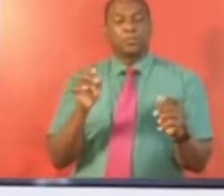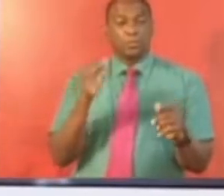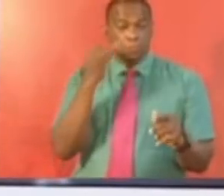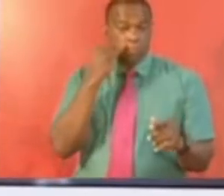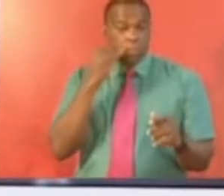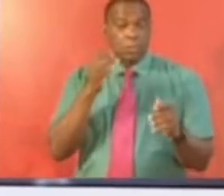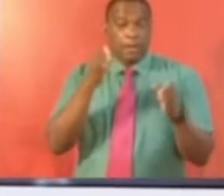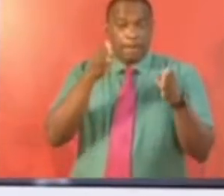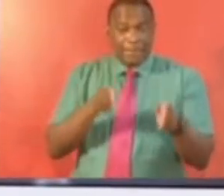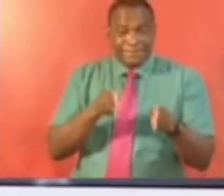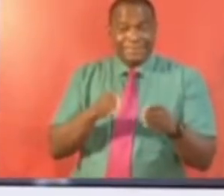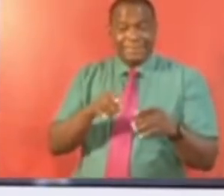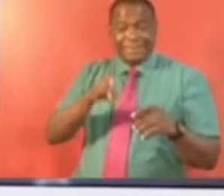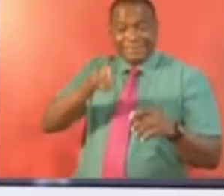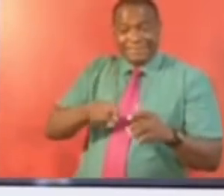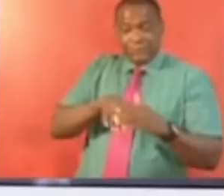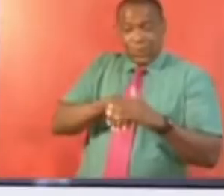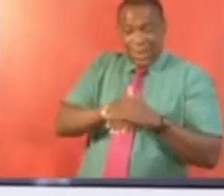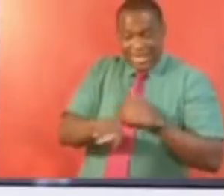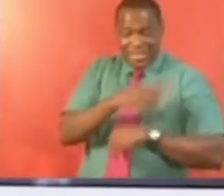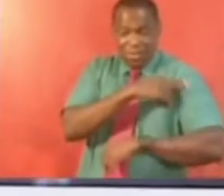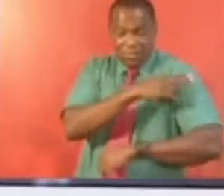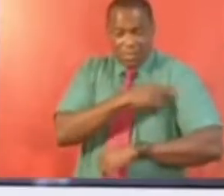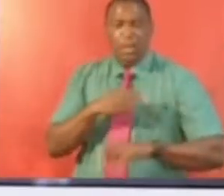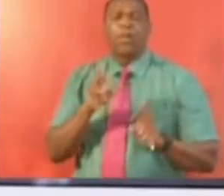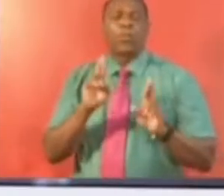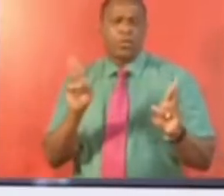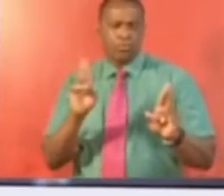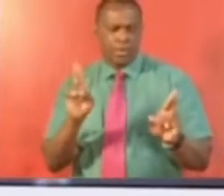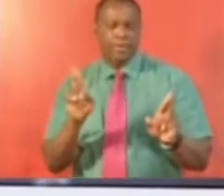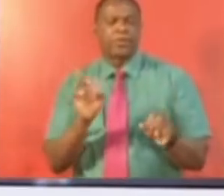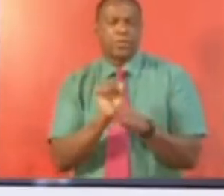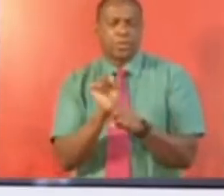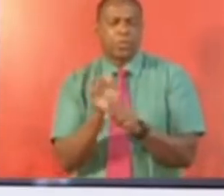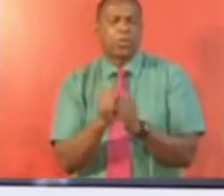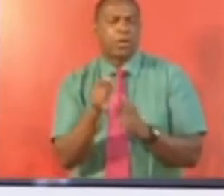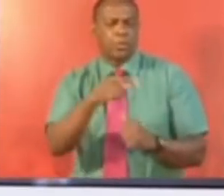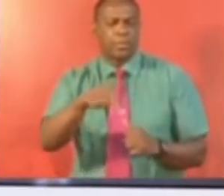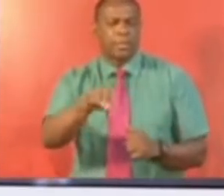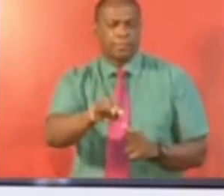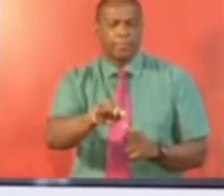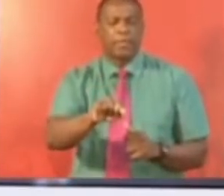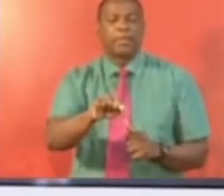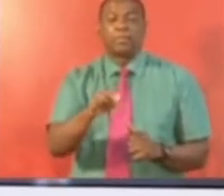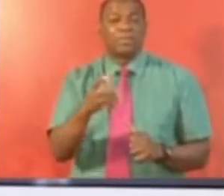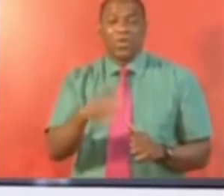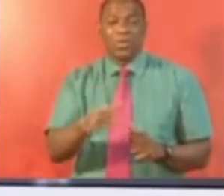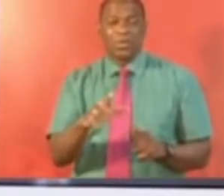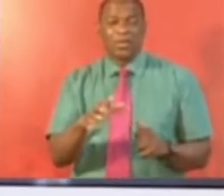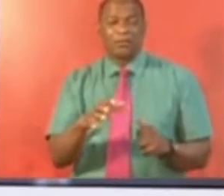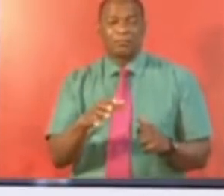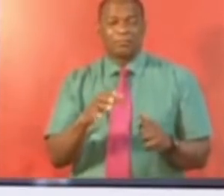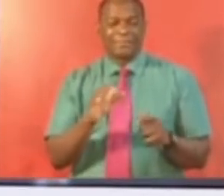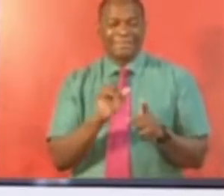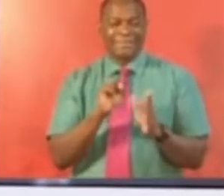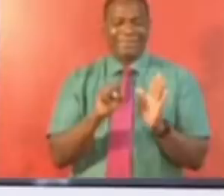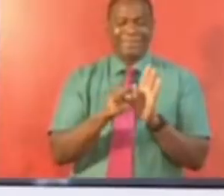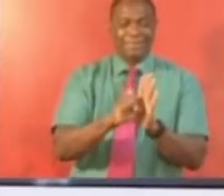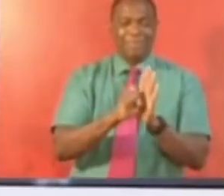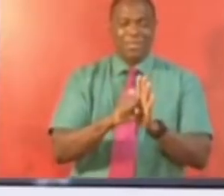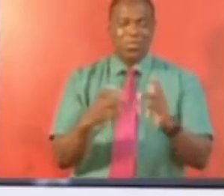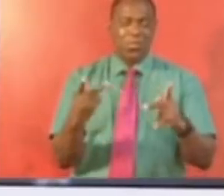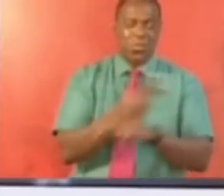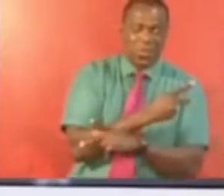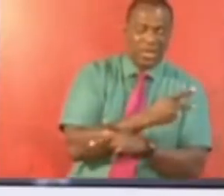mortality, meaning to avoid severe complications of this disease as well as deaths as best as we can. So the policy is driven by